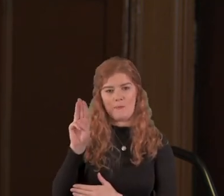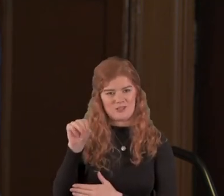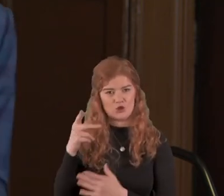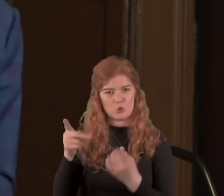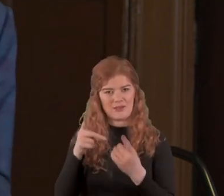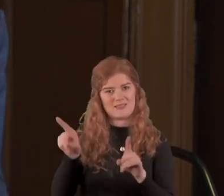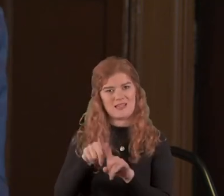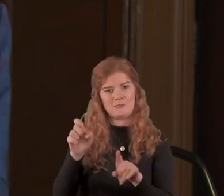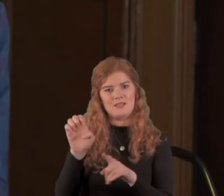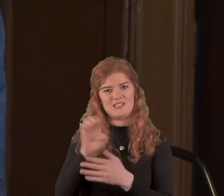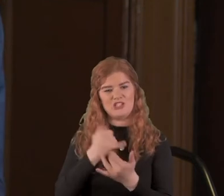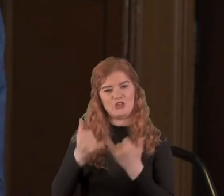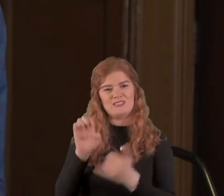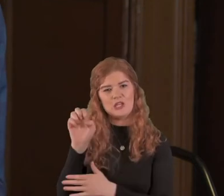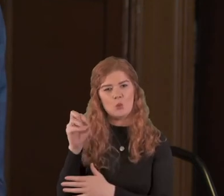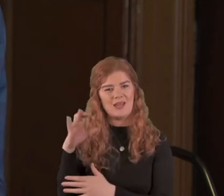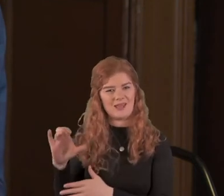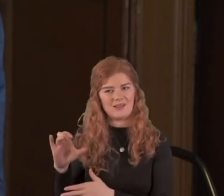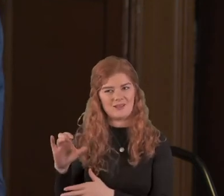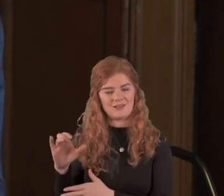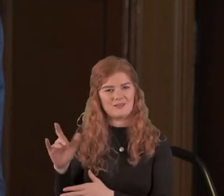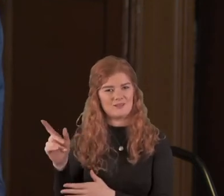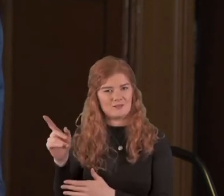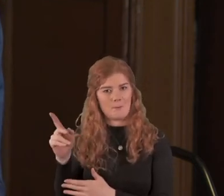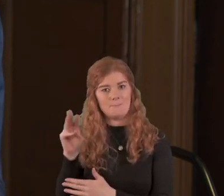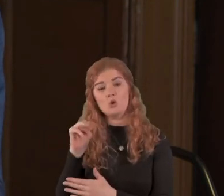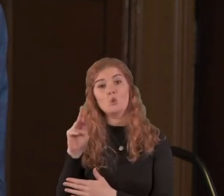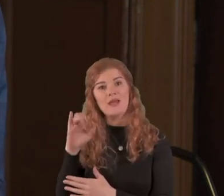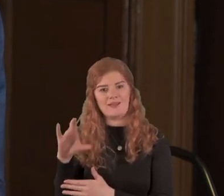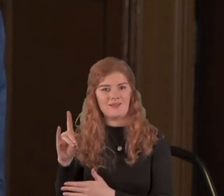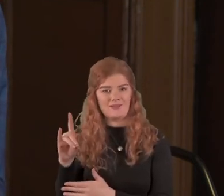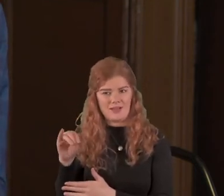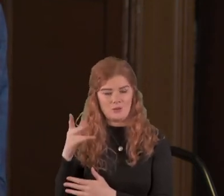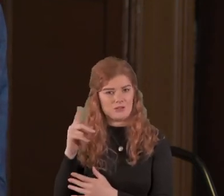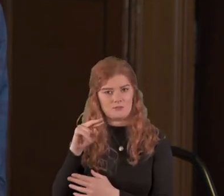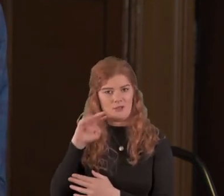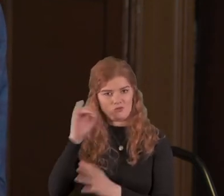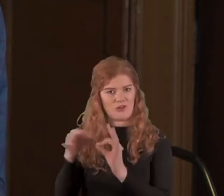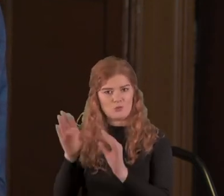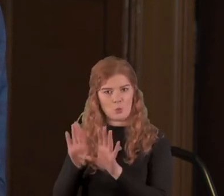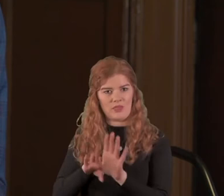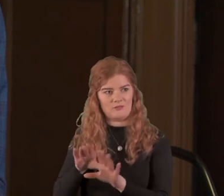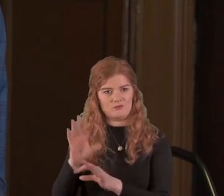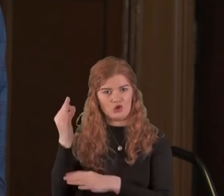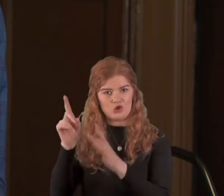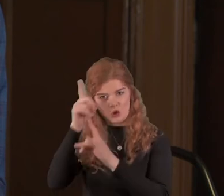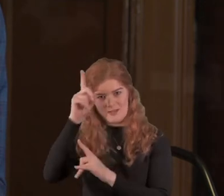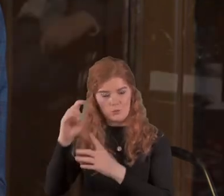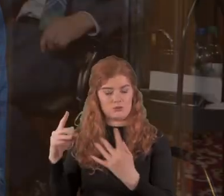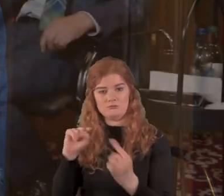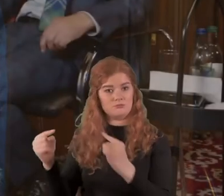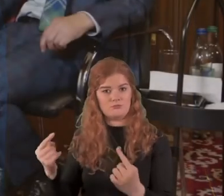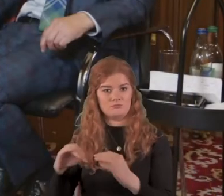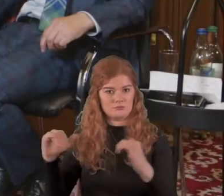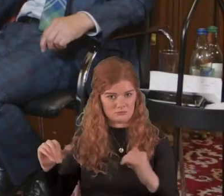as though the prospect of war with Germany was distant. It was imminent. I'm just reading through some of the questions